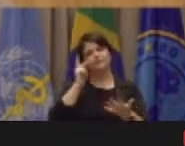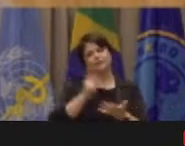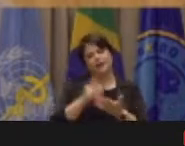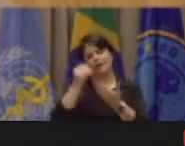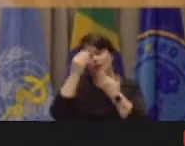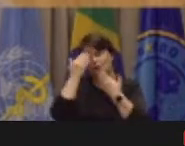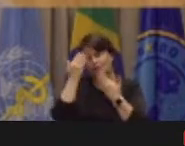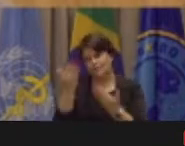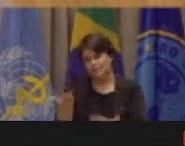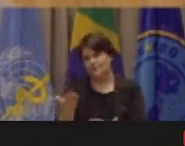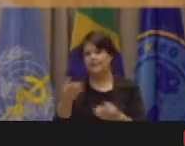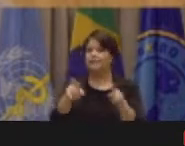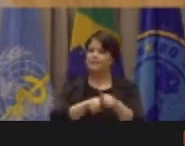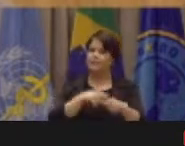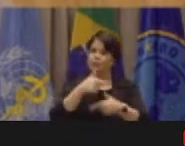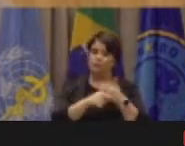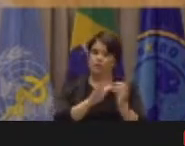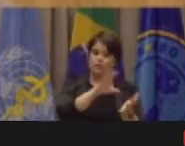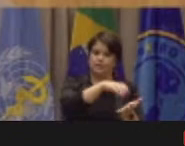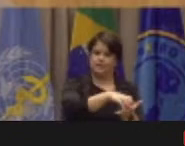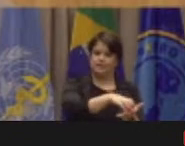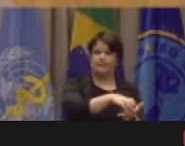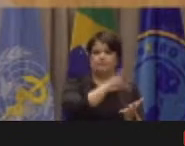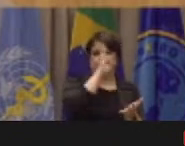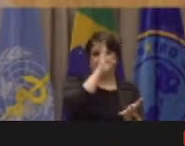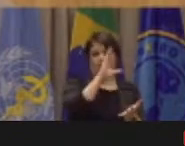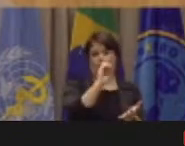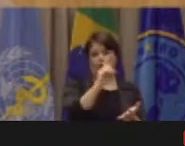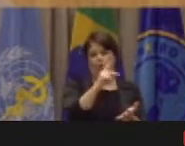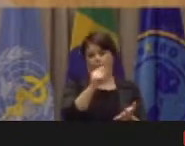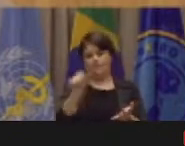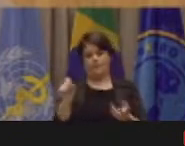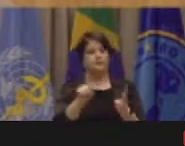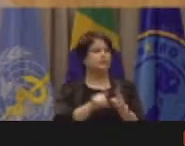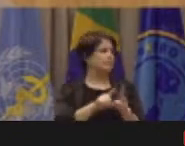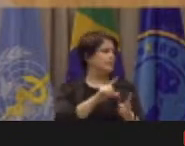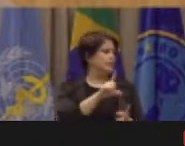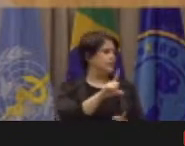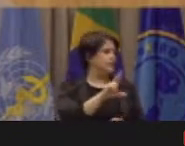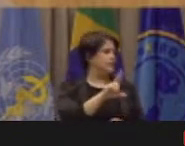deep thanks to the central office of